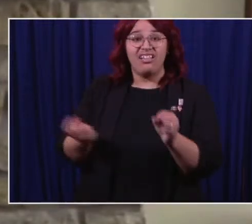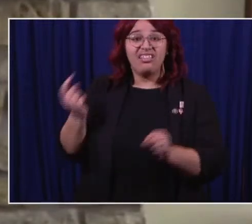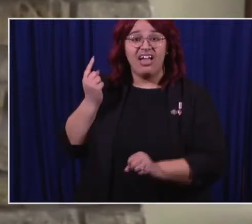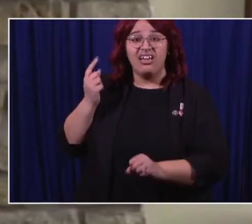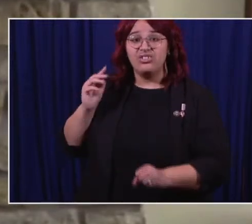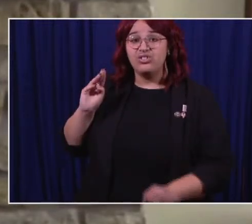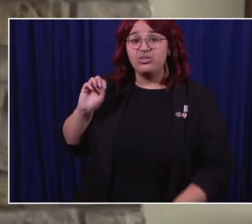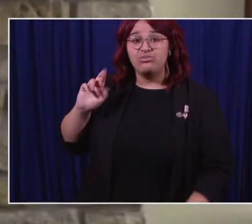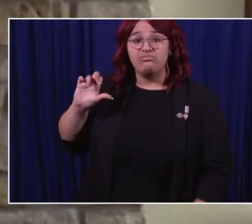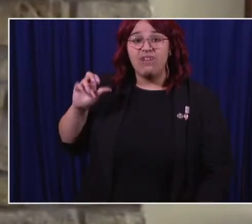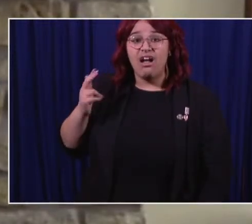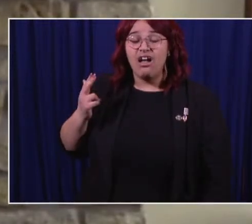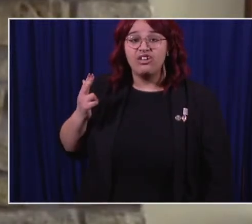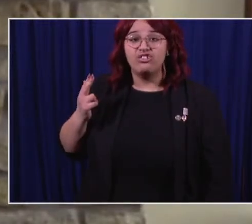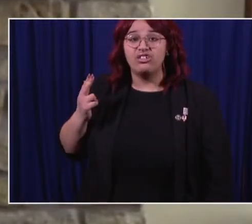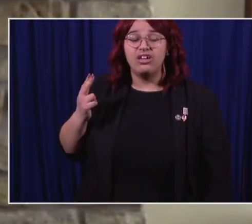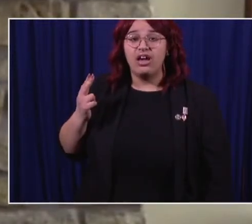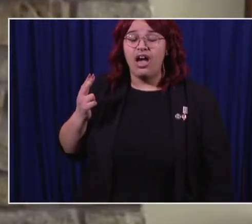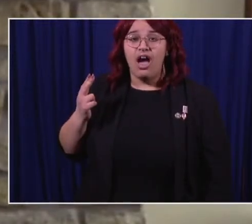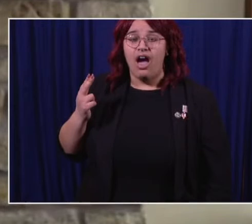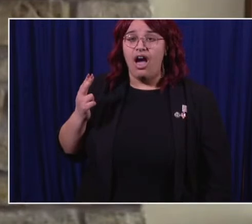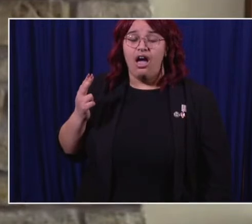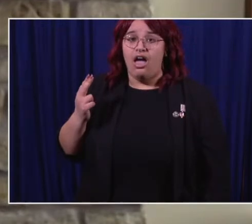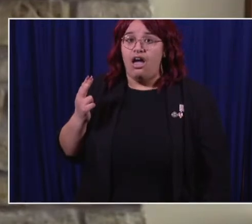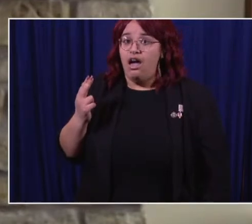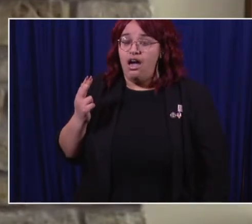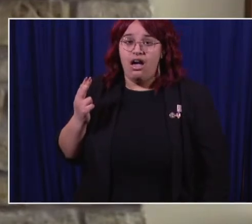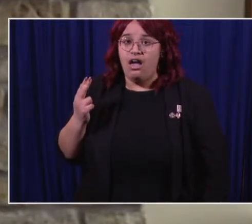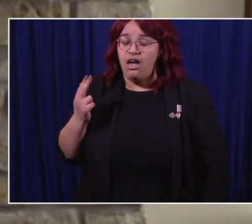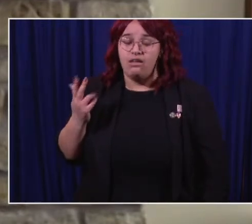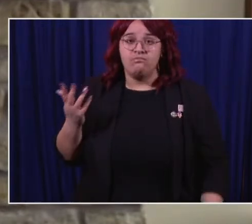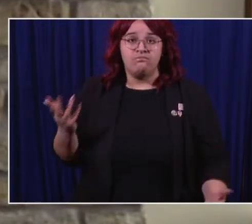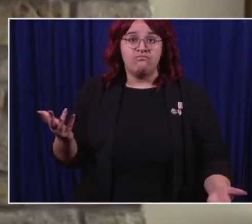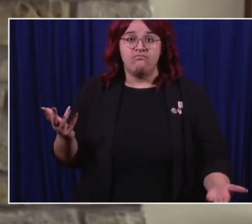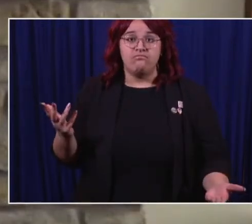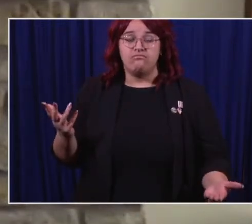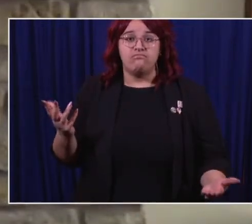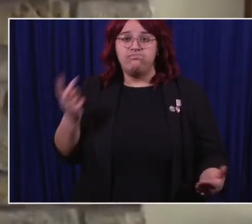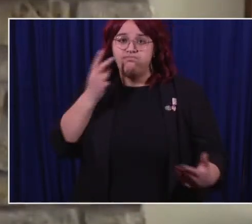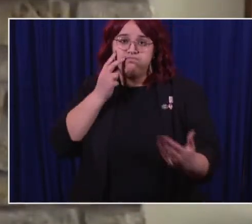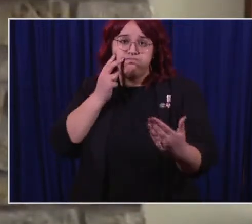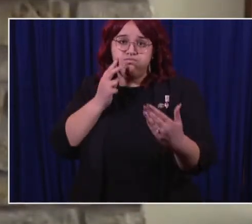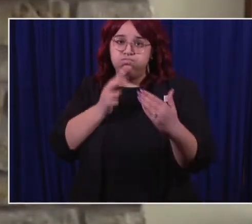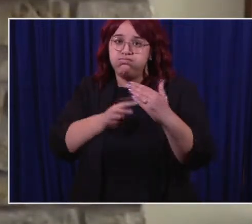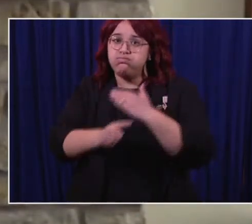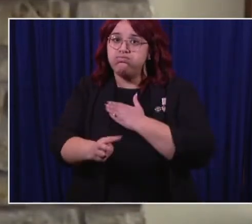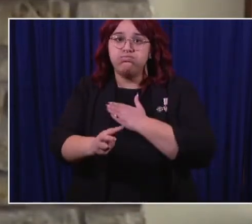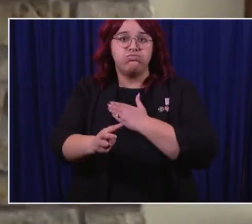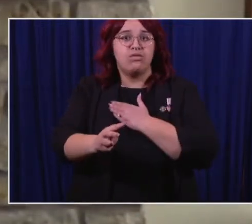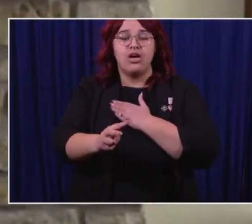be what would be going through for this year. The